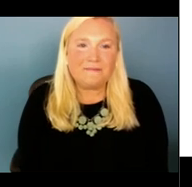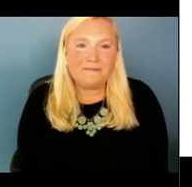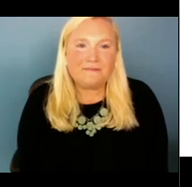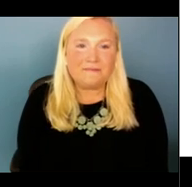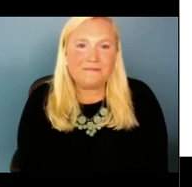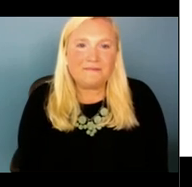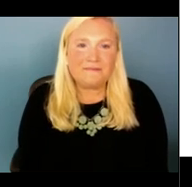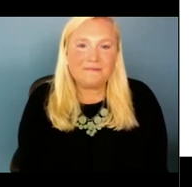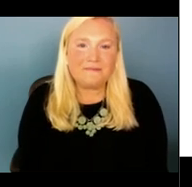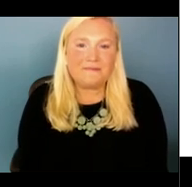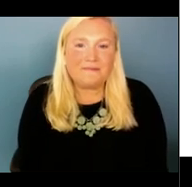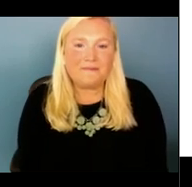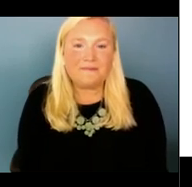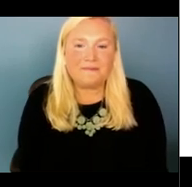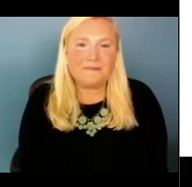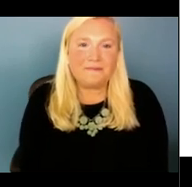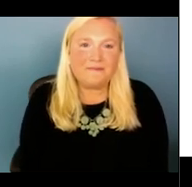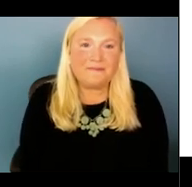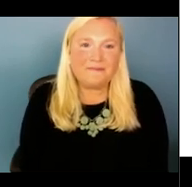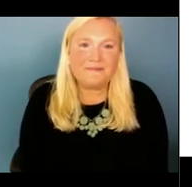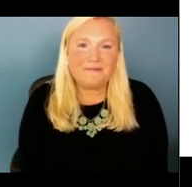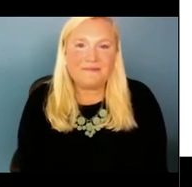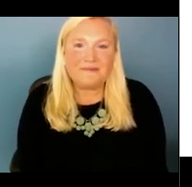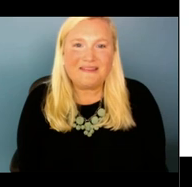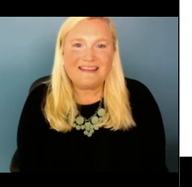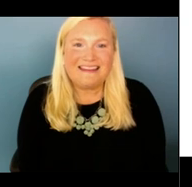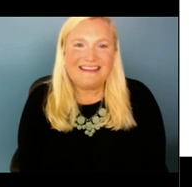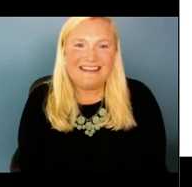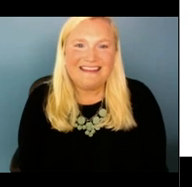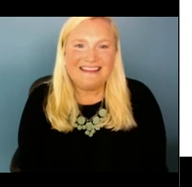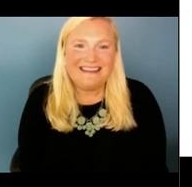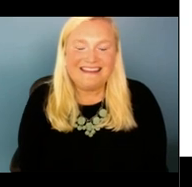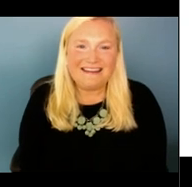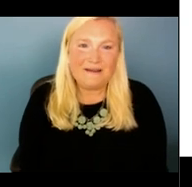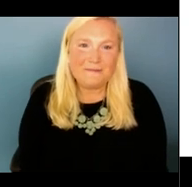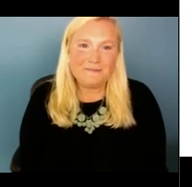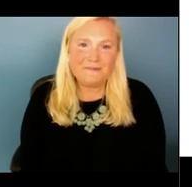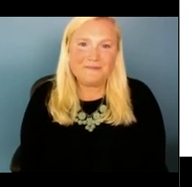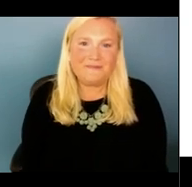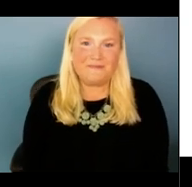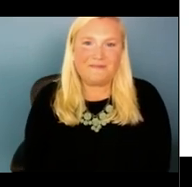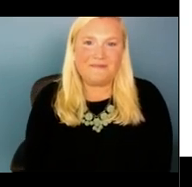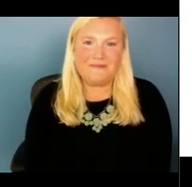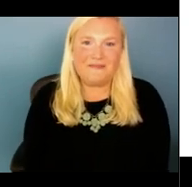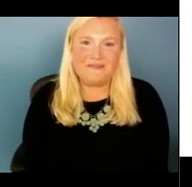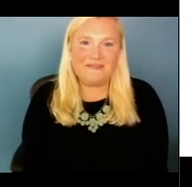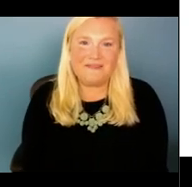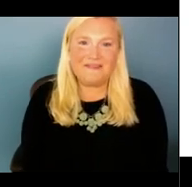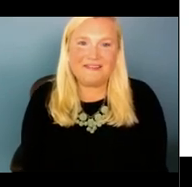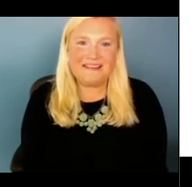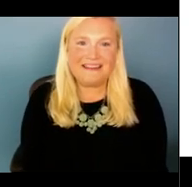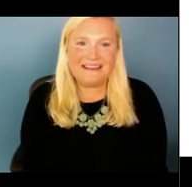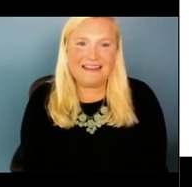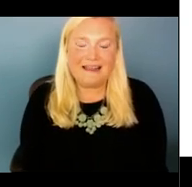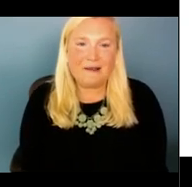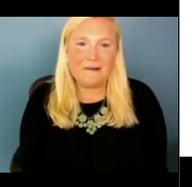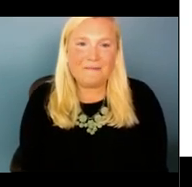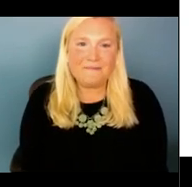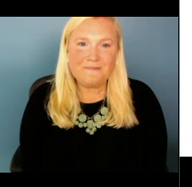Yaris. Scott, will you please introduce yourself and tell us a bit about your work? You bet. Thanks, Pera. My name is Scott Yaris.